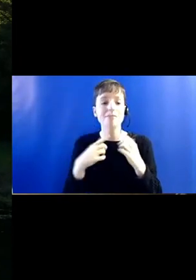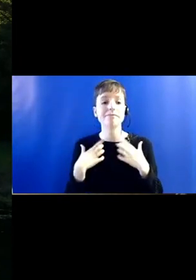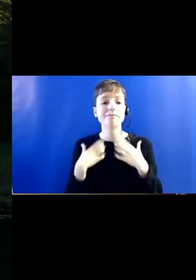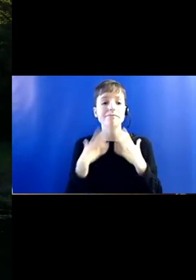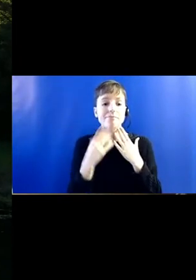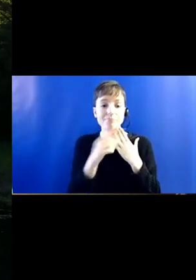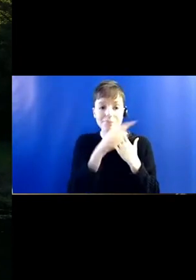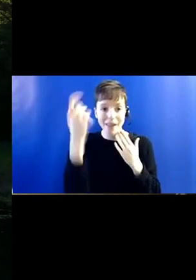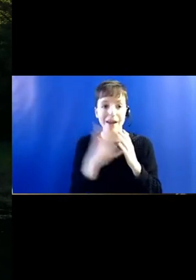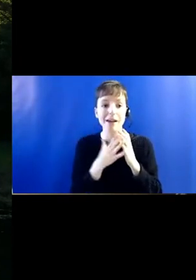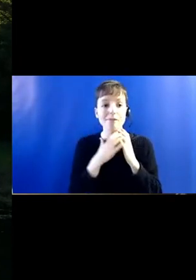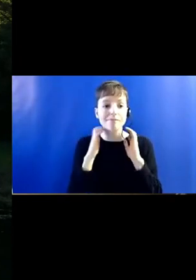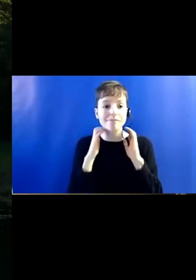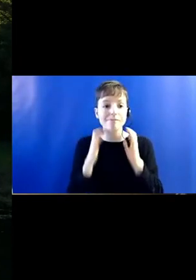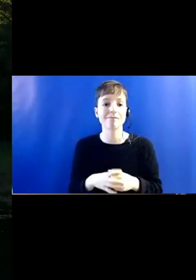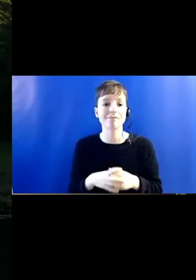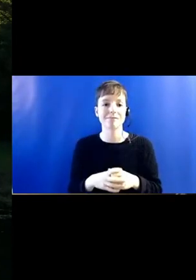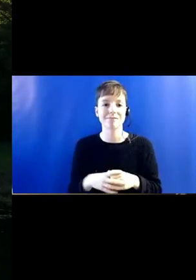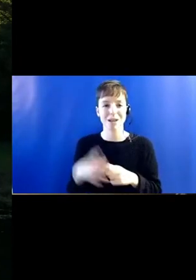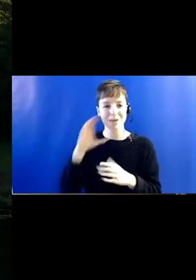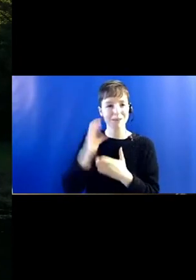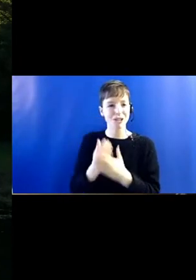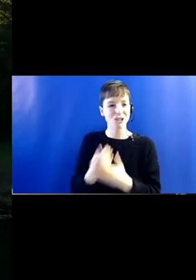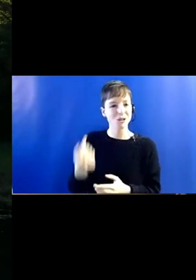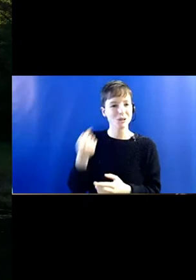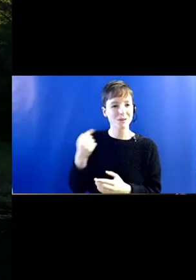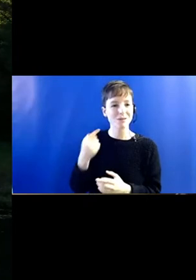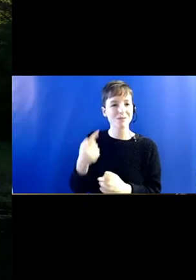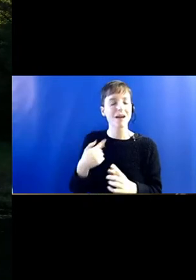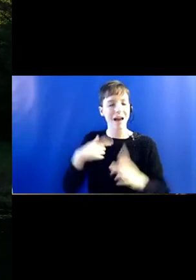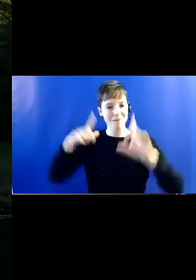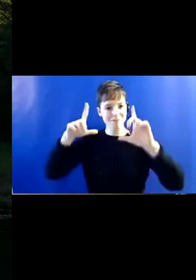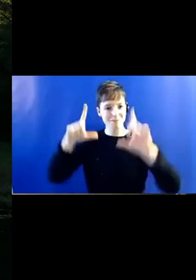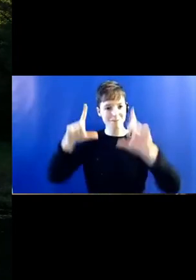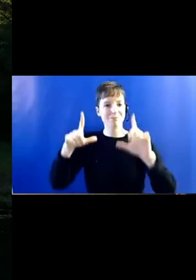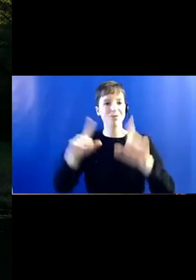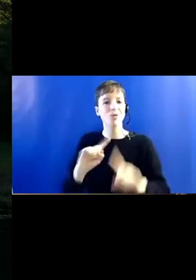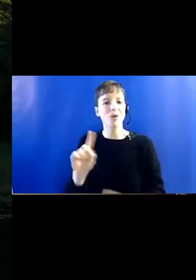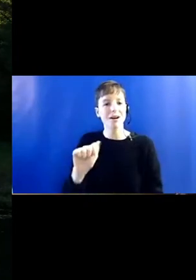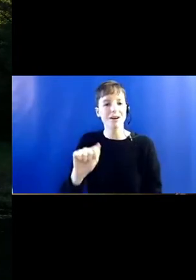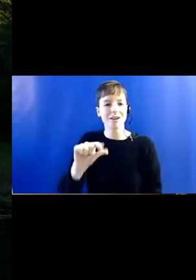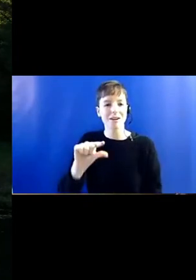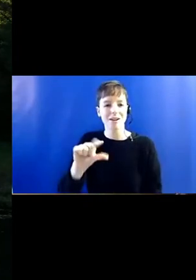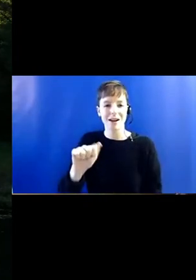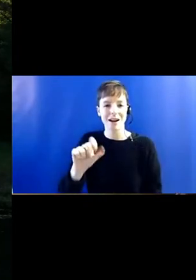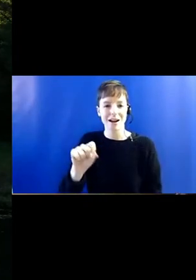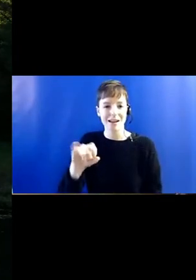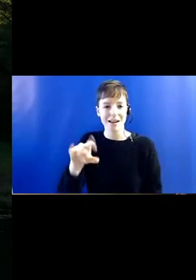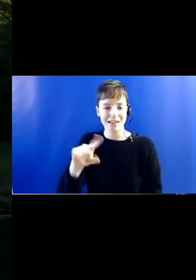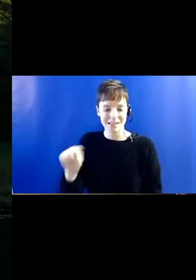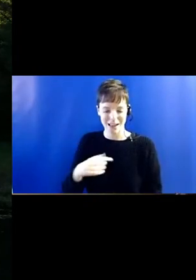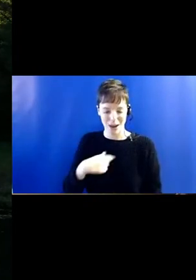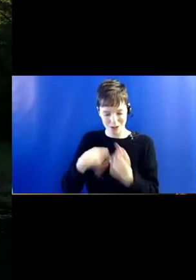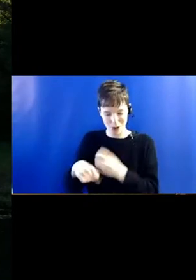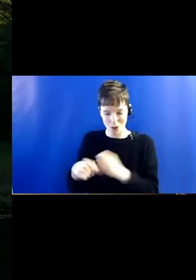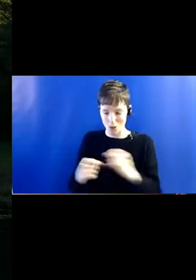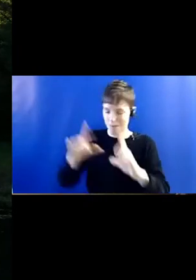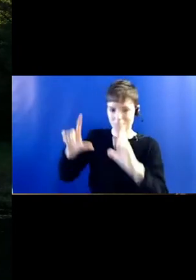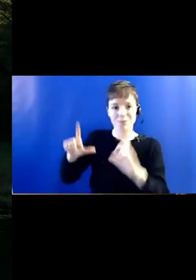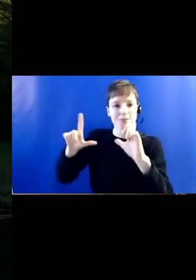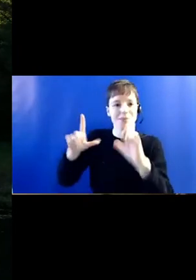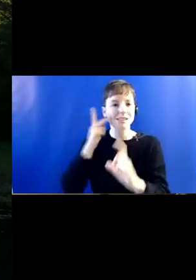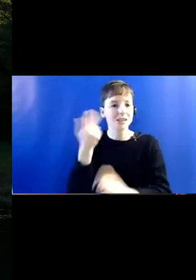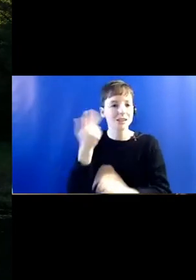Agassiz from a canoe, and it includes a stream, river banks, and trees. I